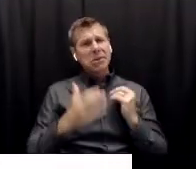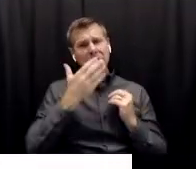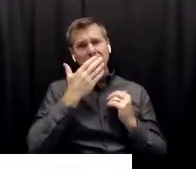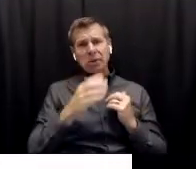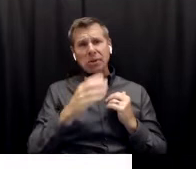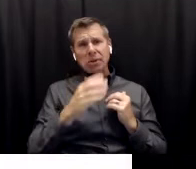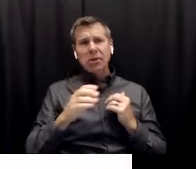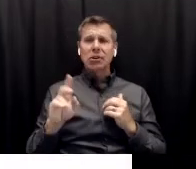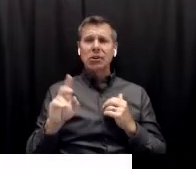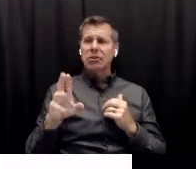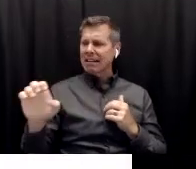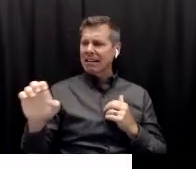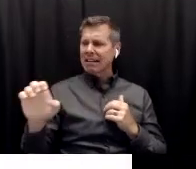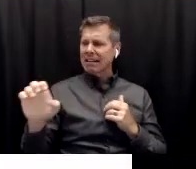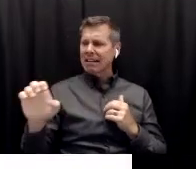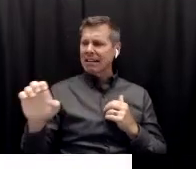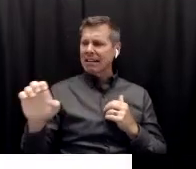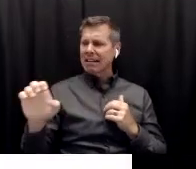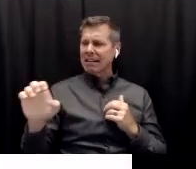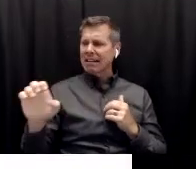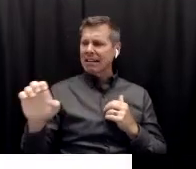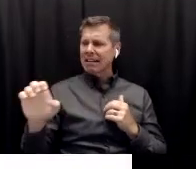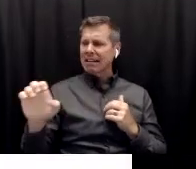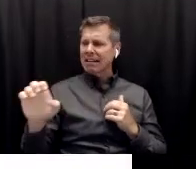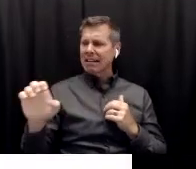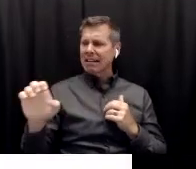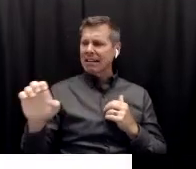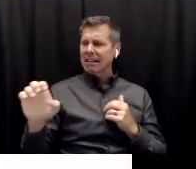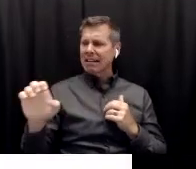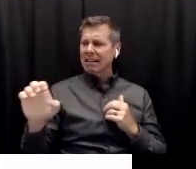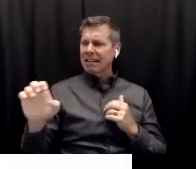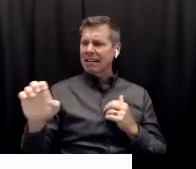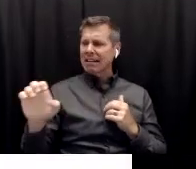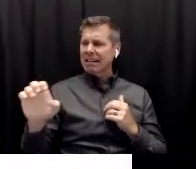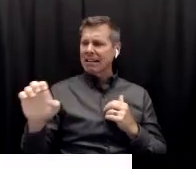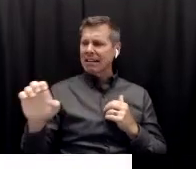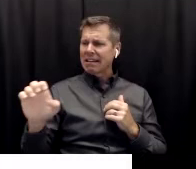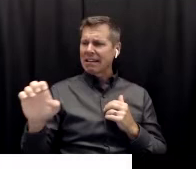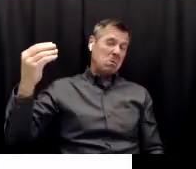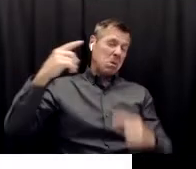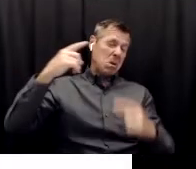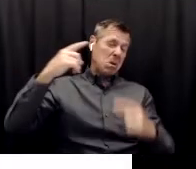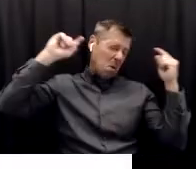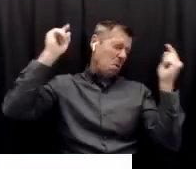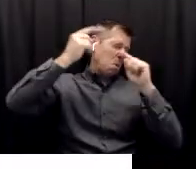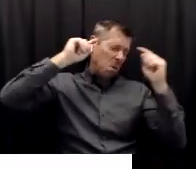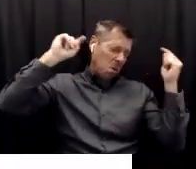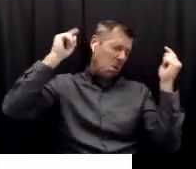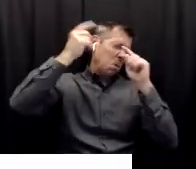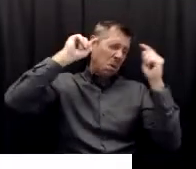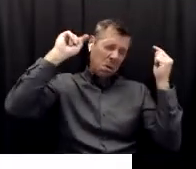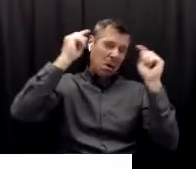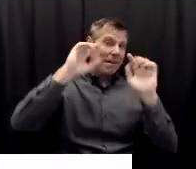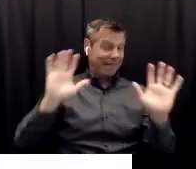Firehouse, they make some nice, good ones. Super bright, migraine-inducing lights. At some point, once you purchase them,